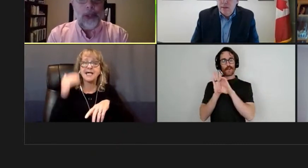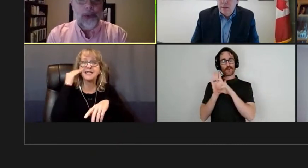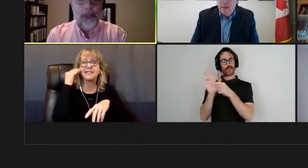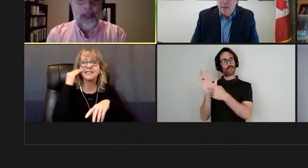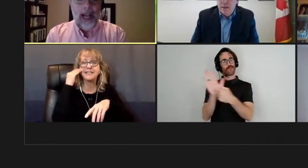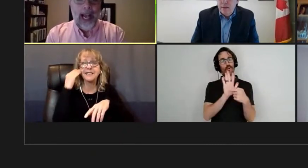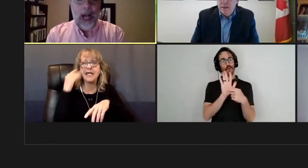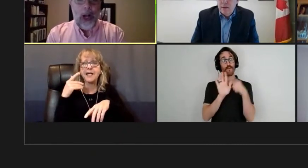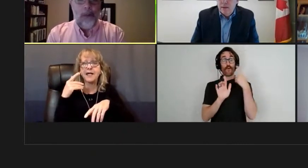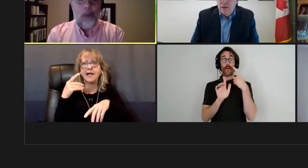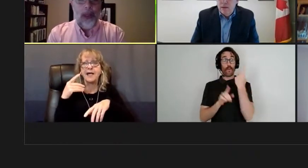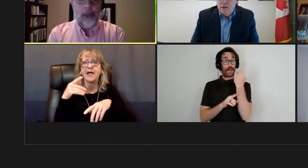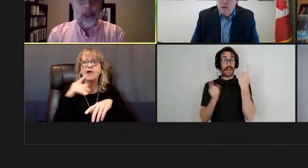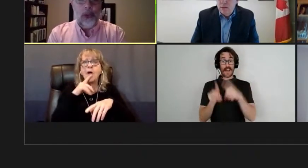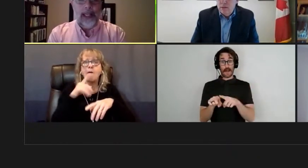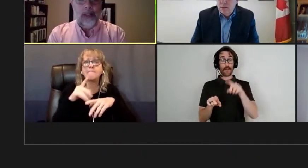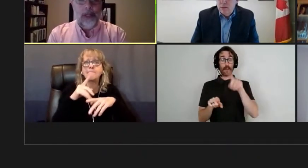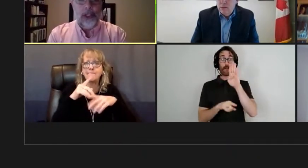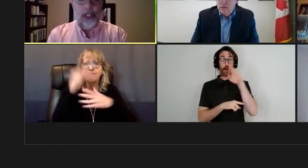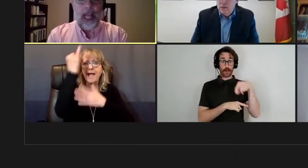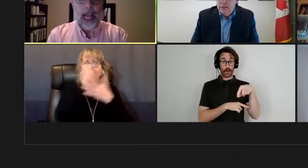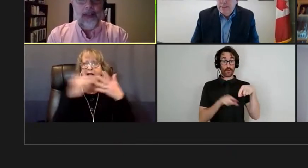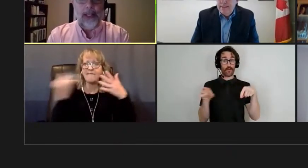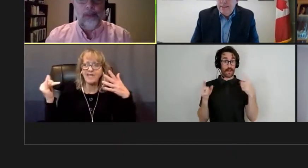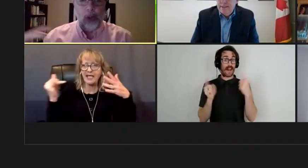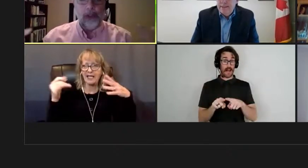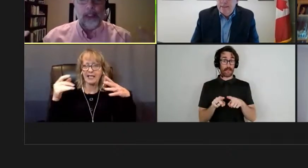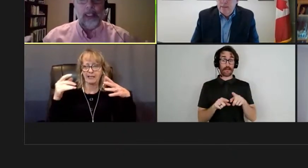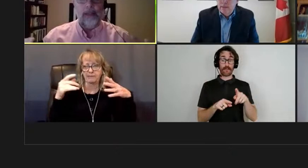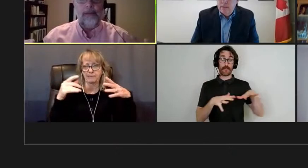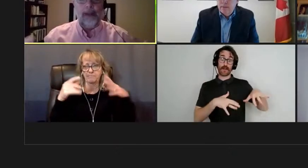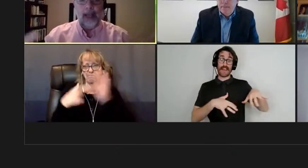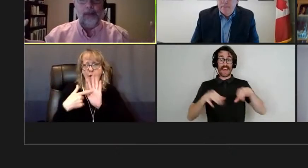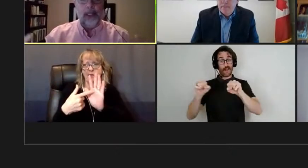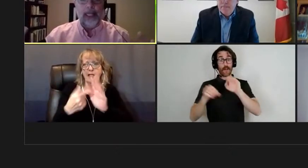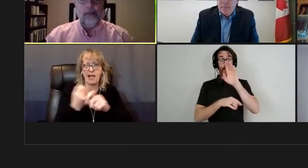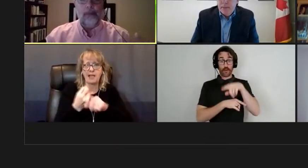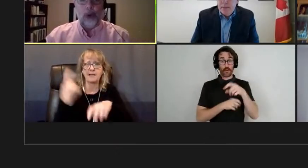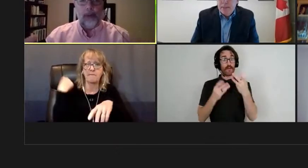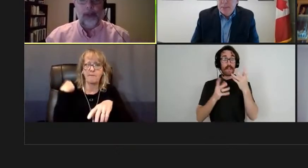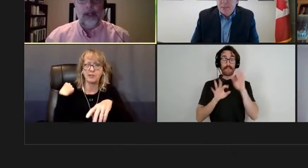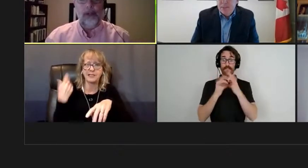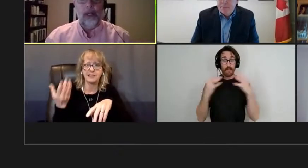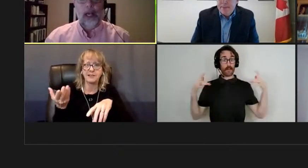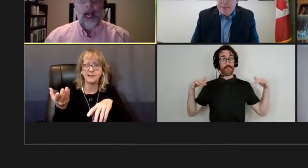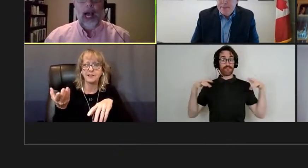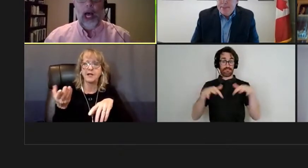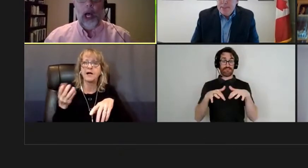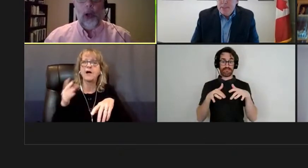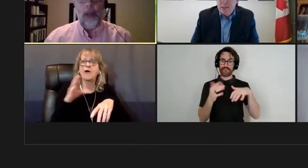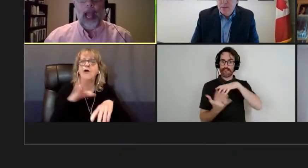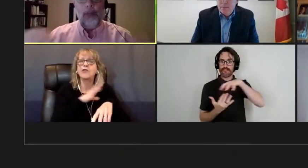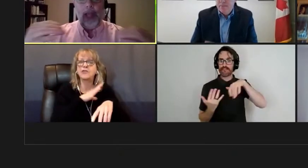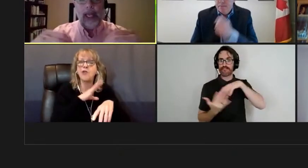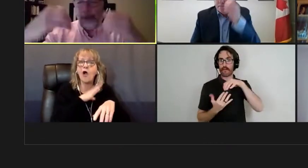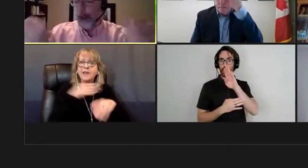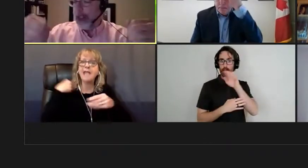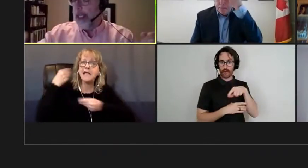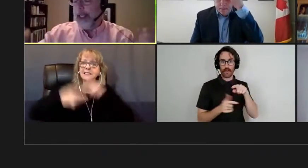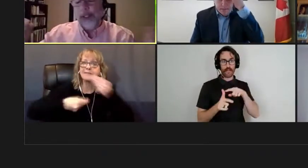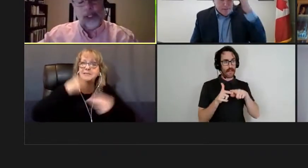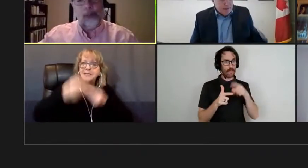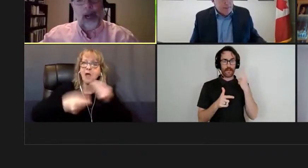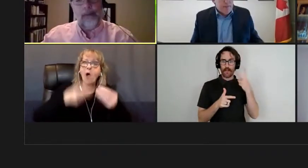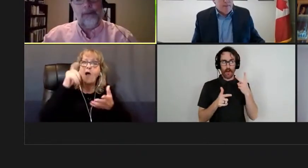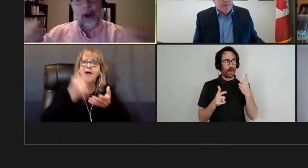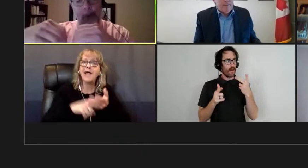barbecue, where there was transmission at this multi-family barbecue. And then it proceeded